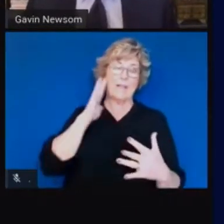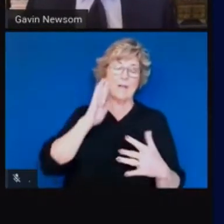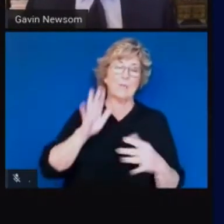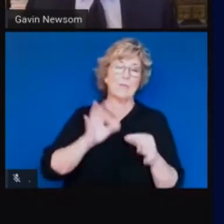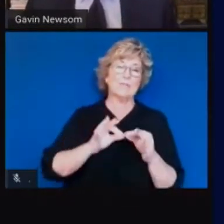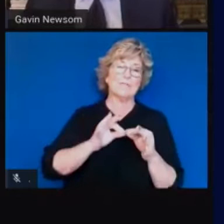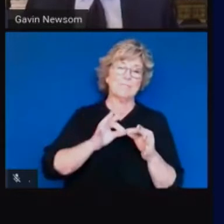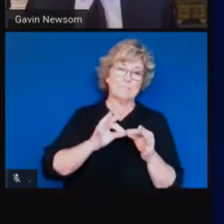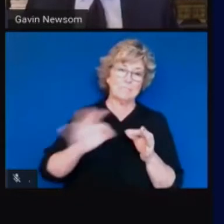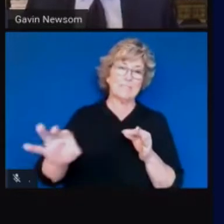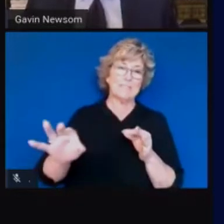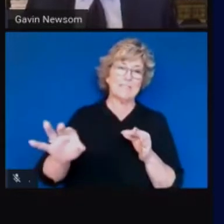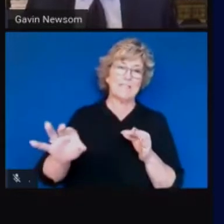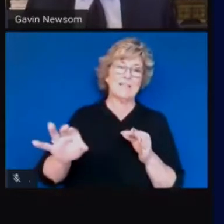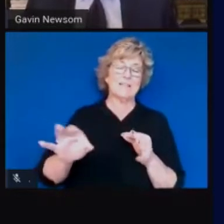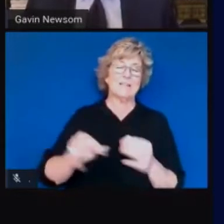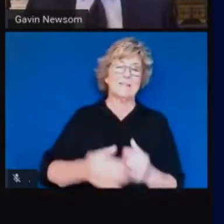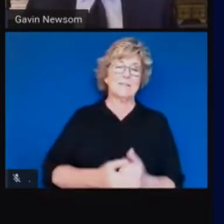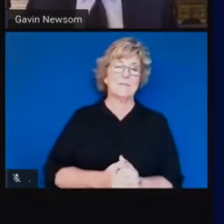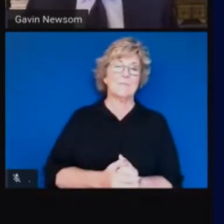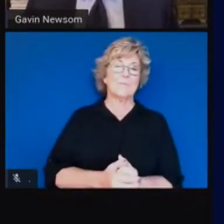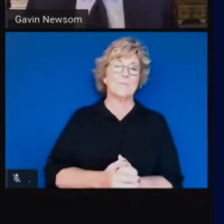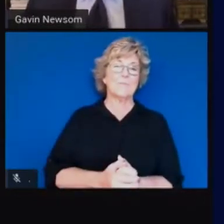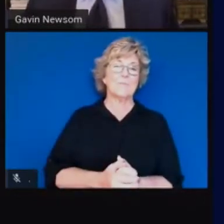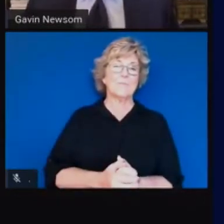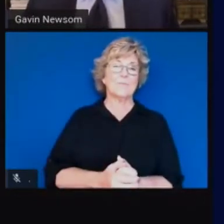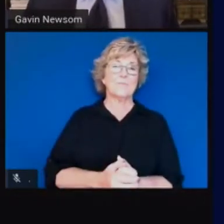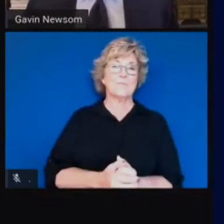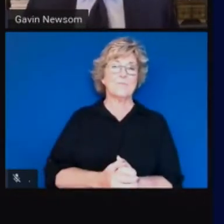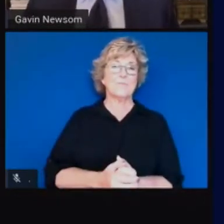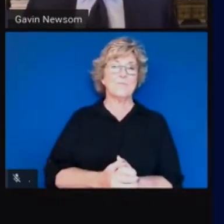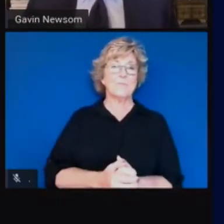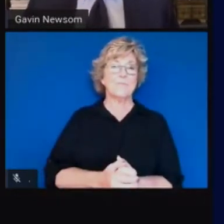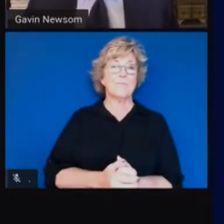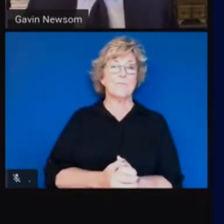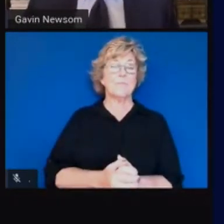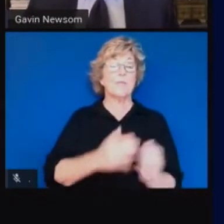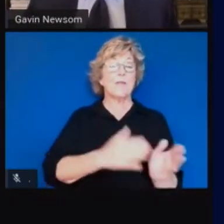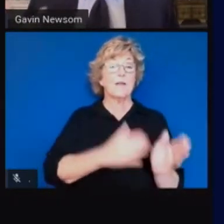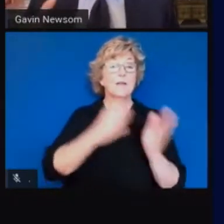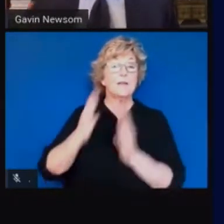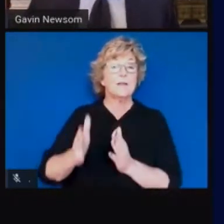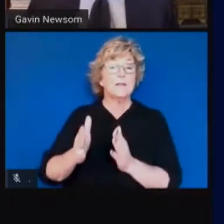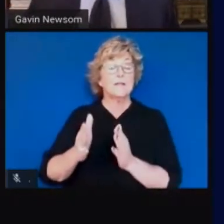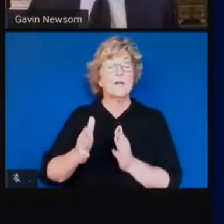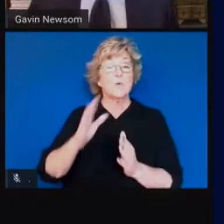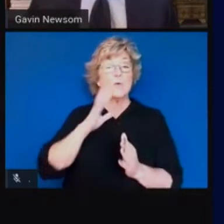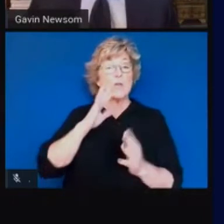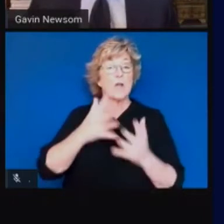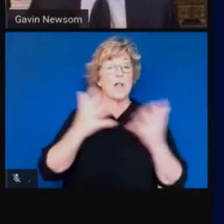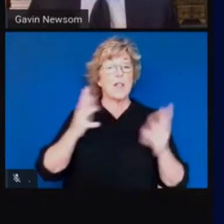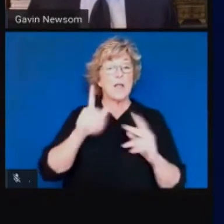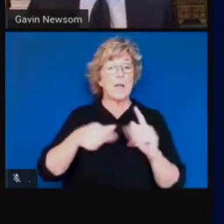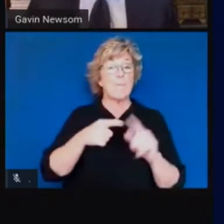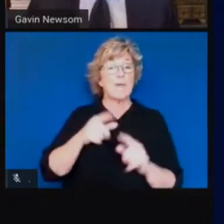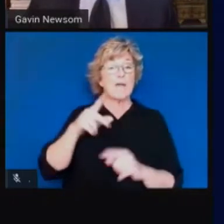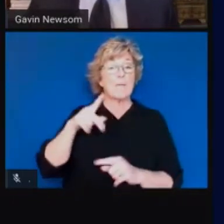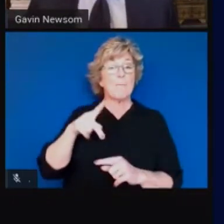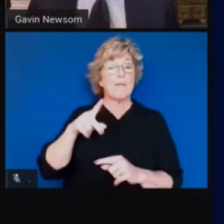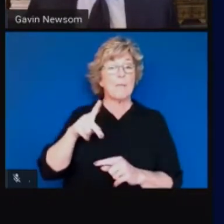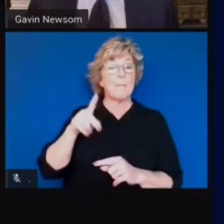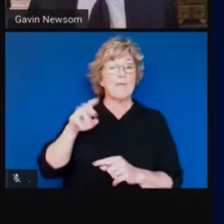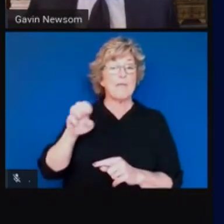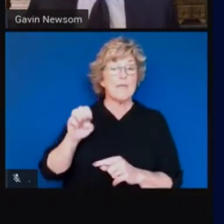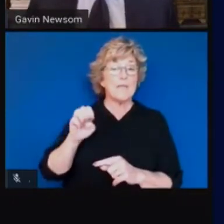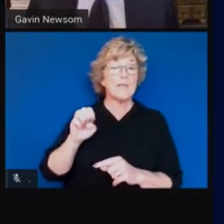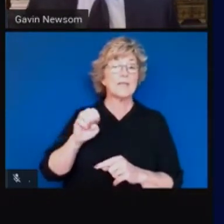extended, certainly in those two regions. As it relates to preparation, we've talked a lot about PPE